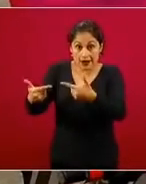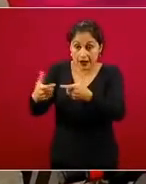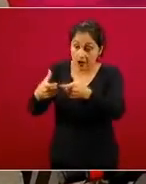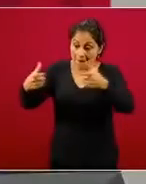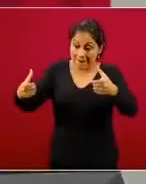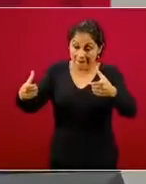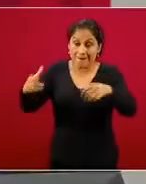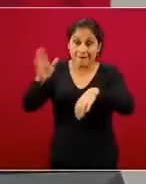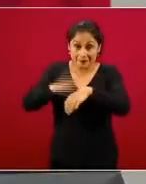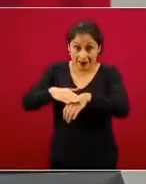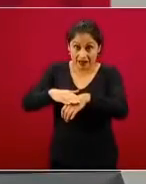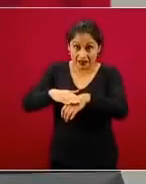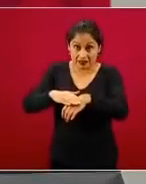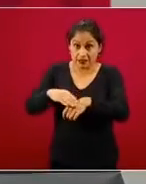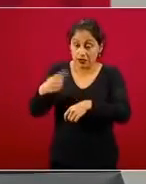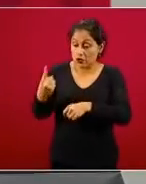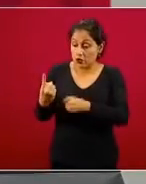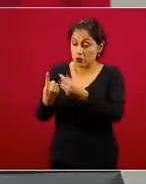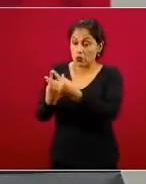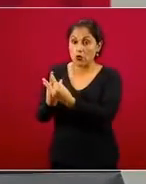course,